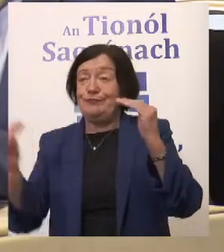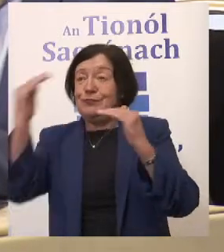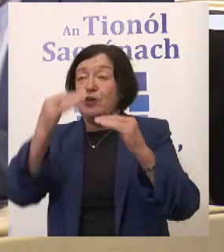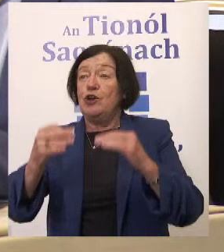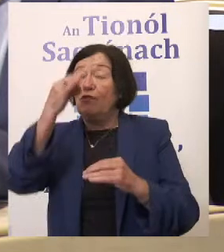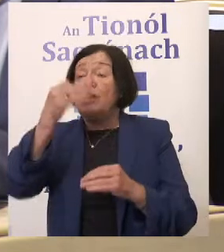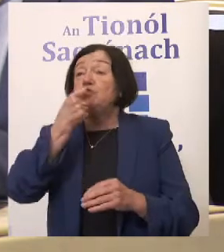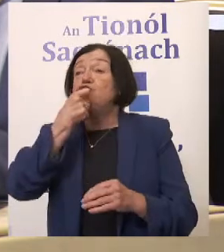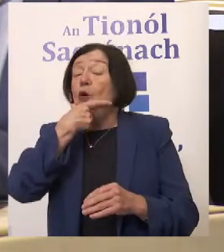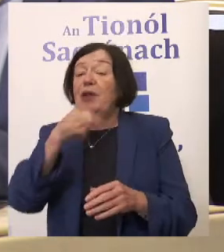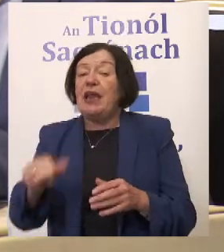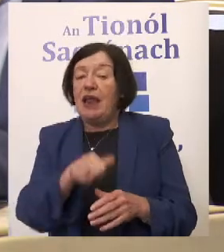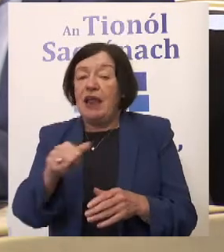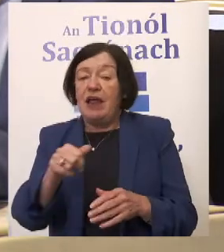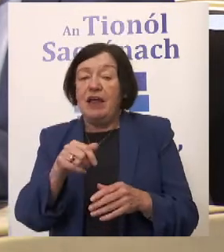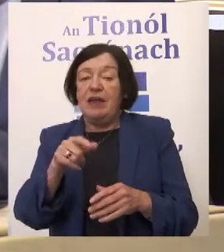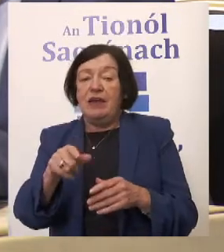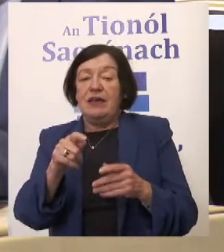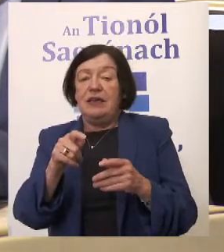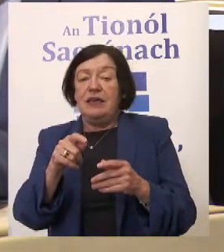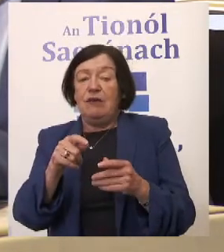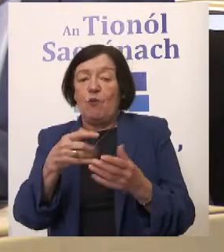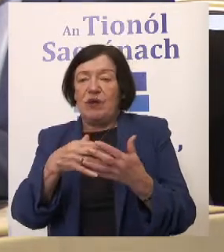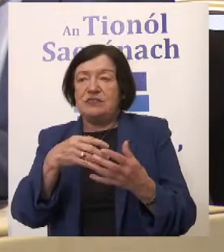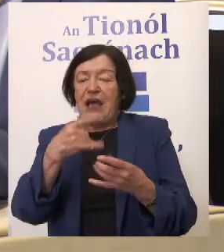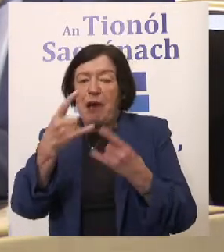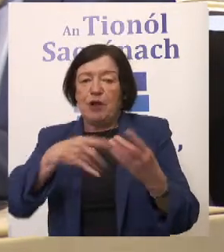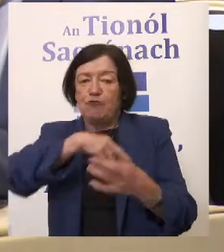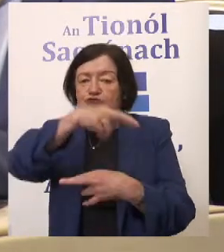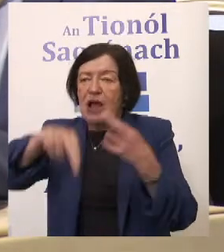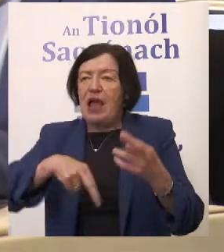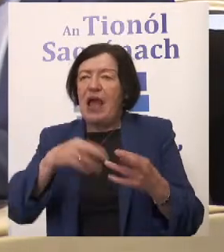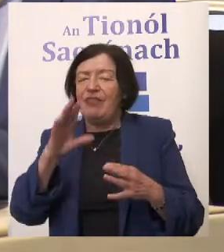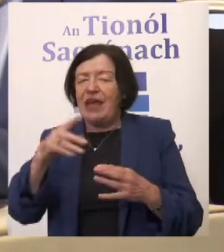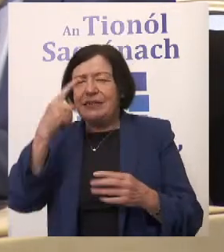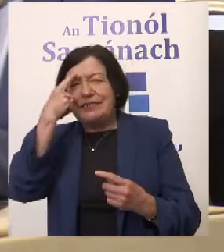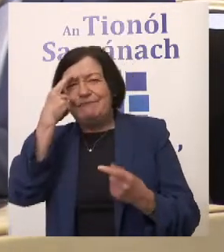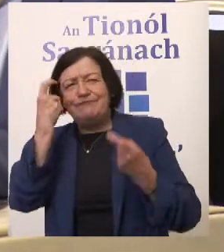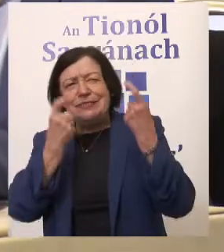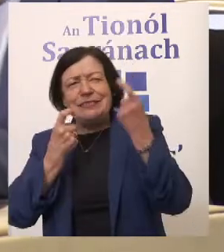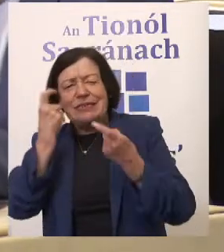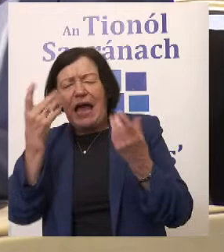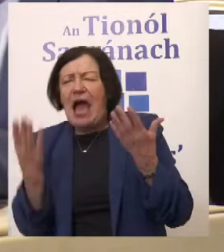greater Dublin area, you look at the county surrounding it and try to work together. How do we get,